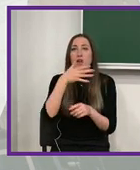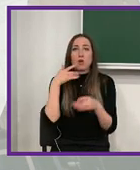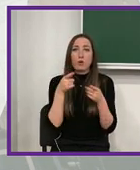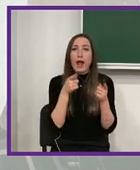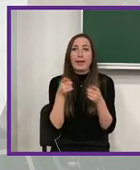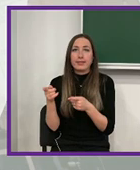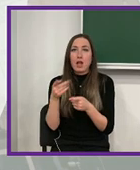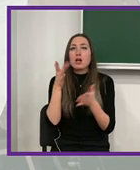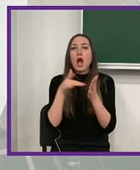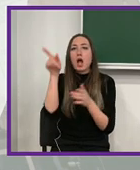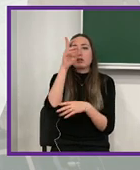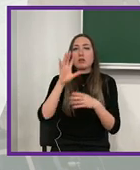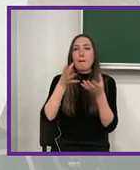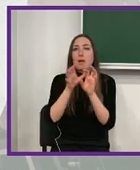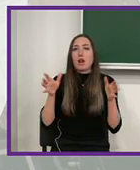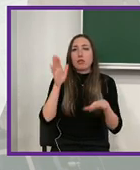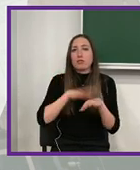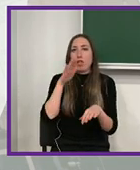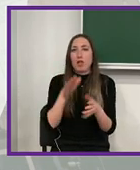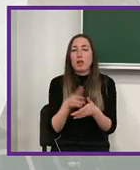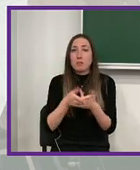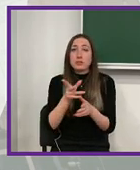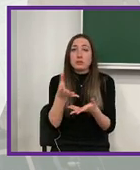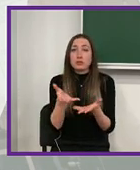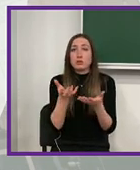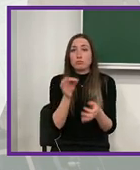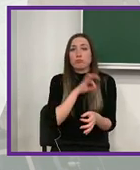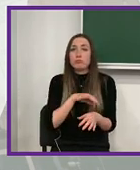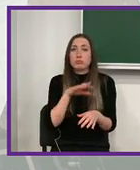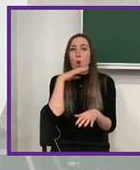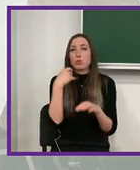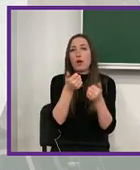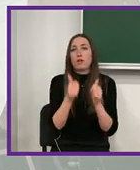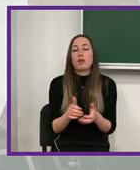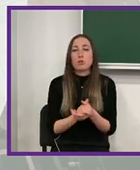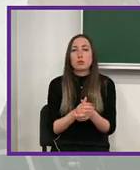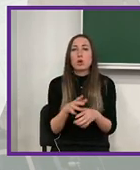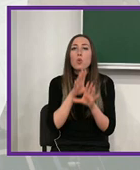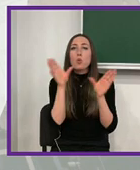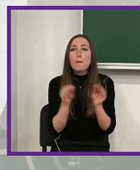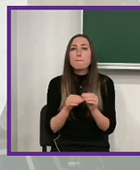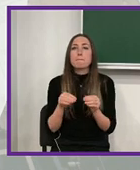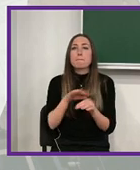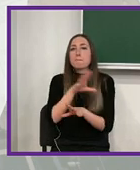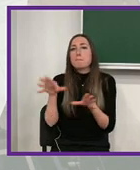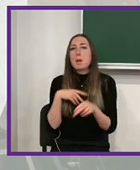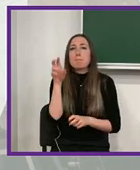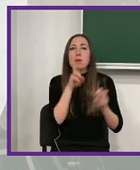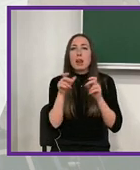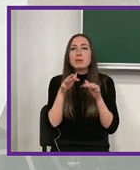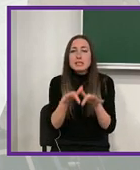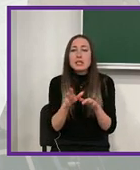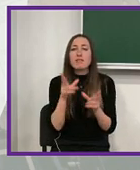win-win in a number of things. If you look together for solutions, people are more likely to implement